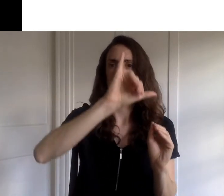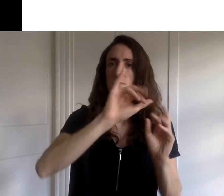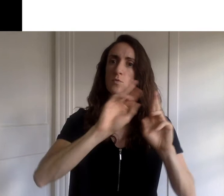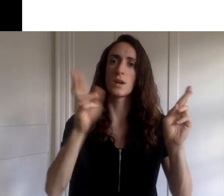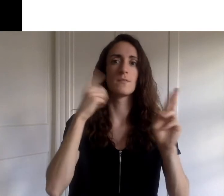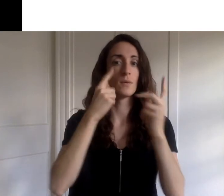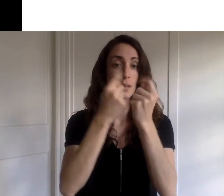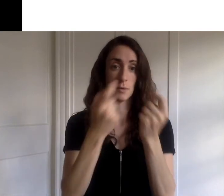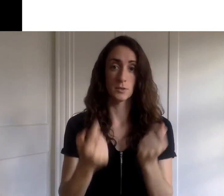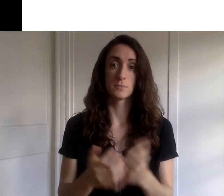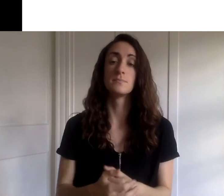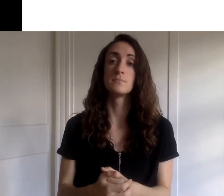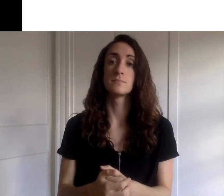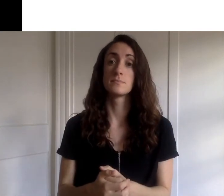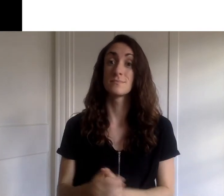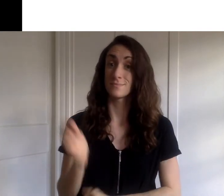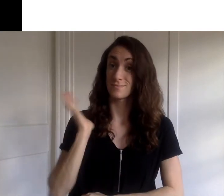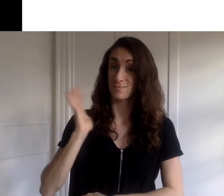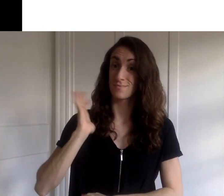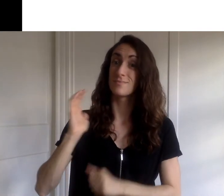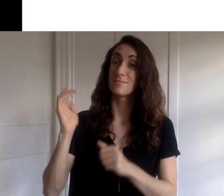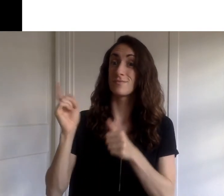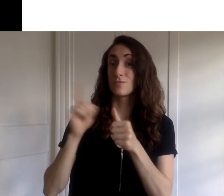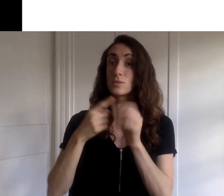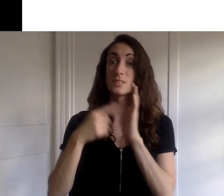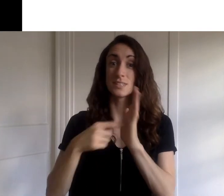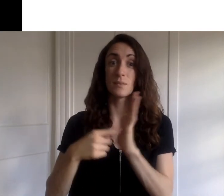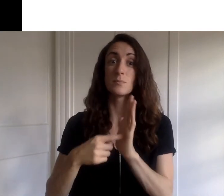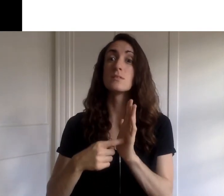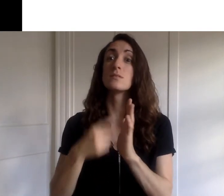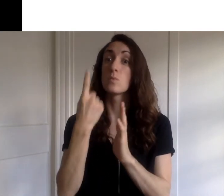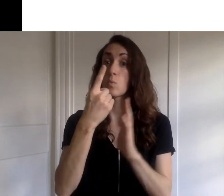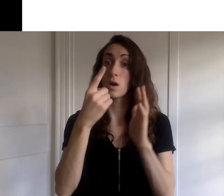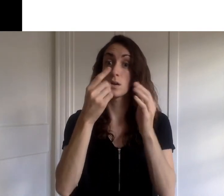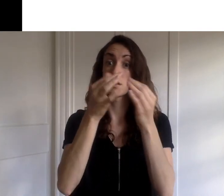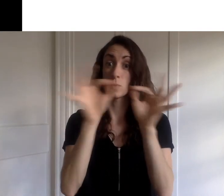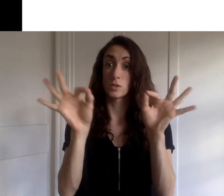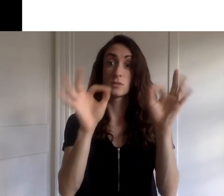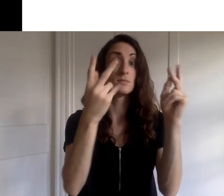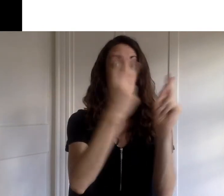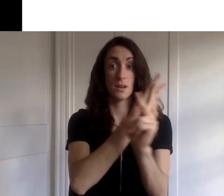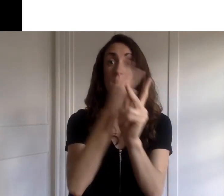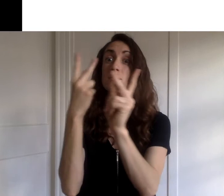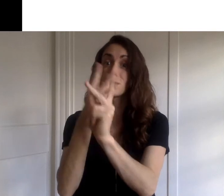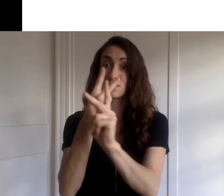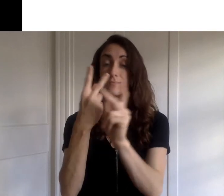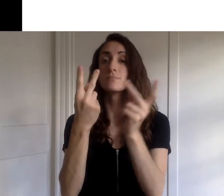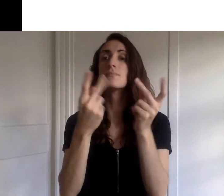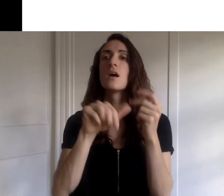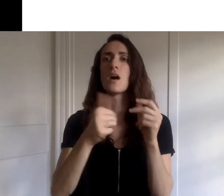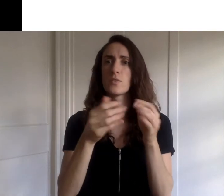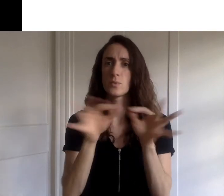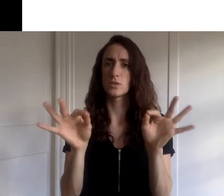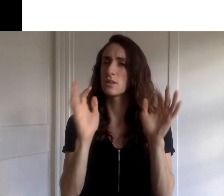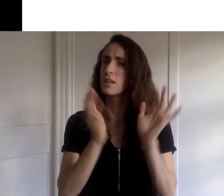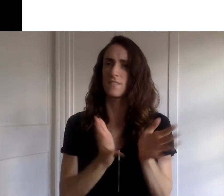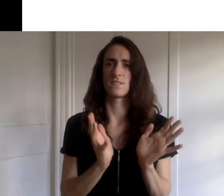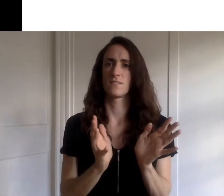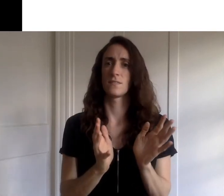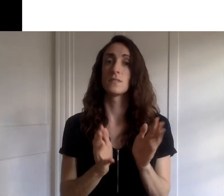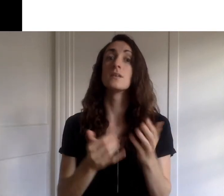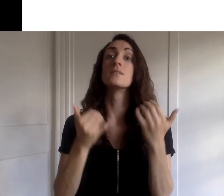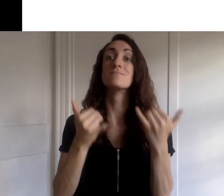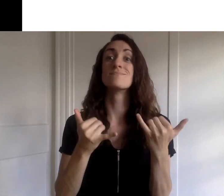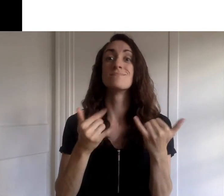for the elimination method. In the first example, we saw that one equation we could just multiply both sides by 2, and the second equation